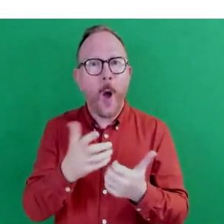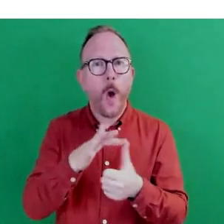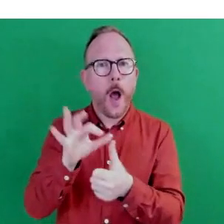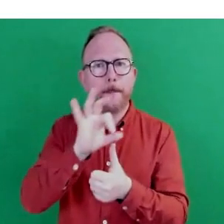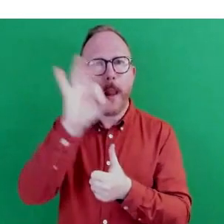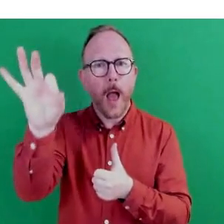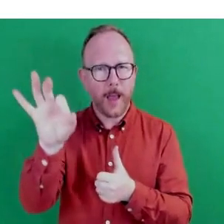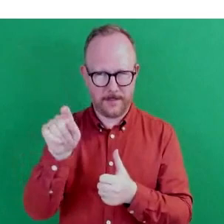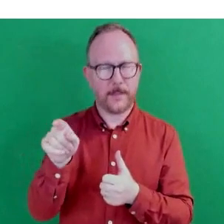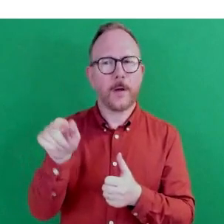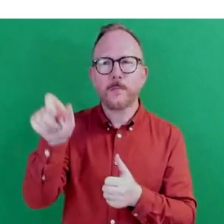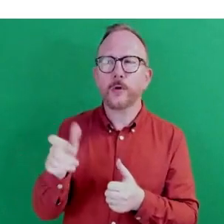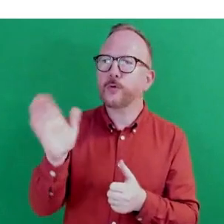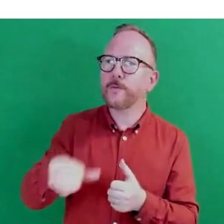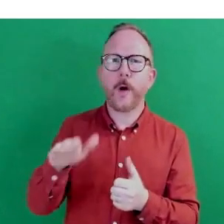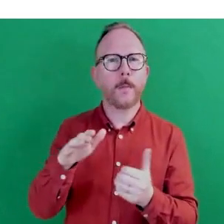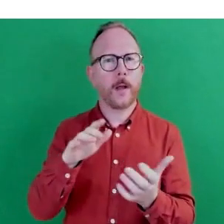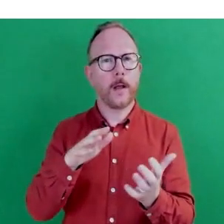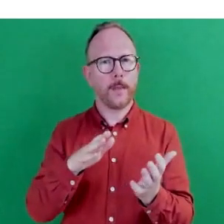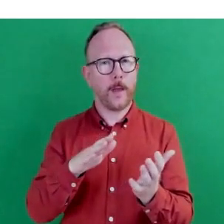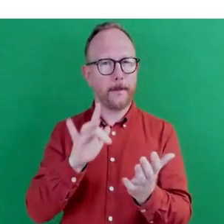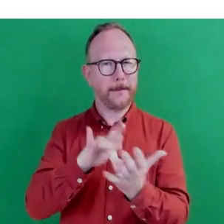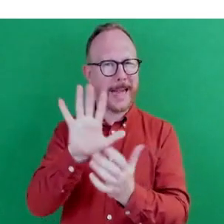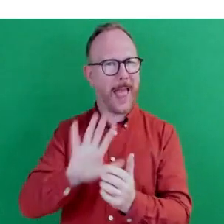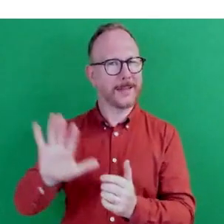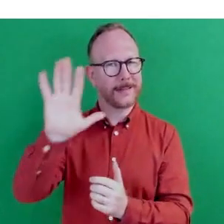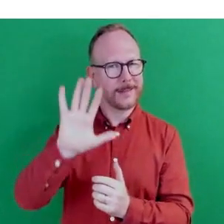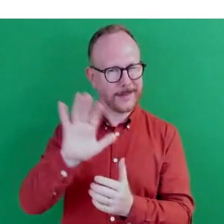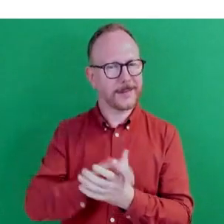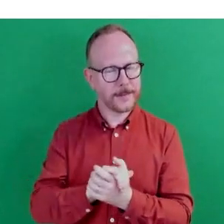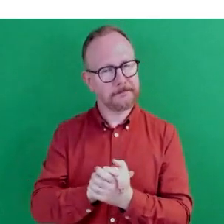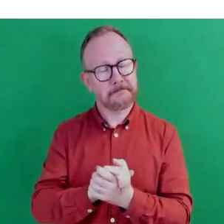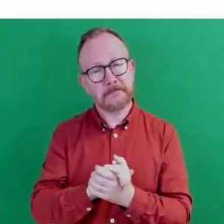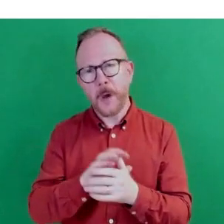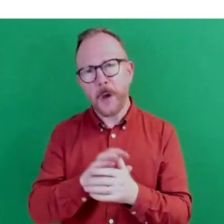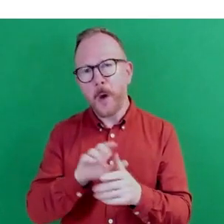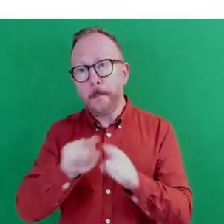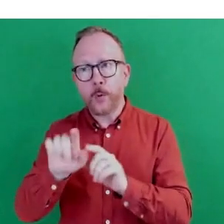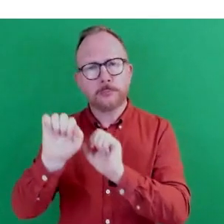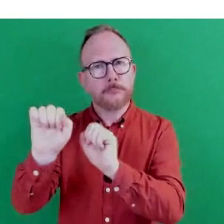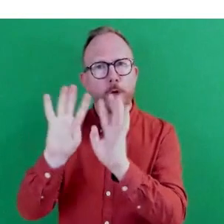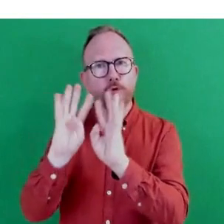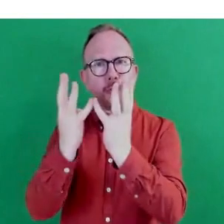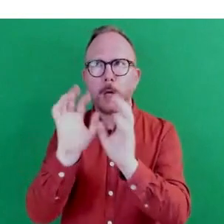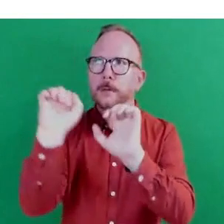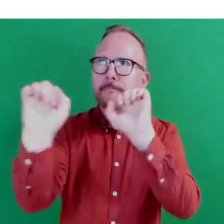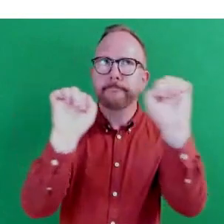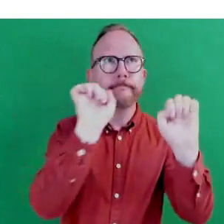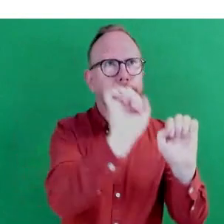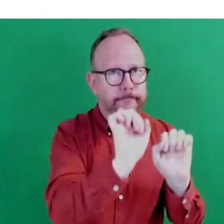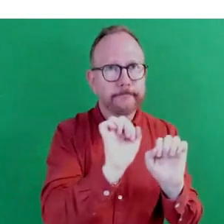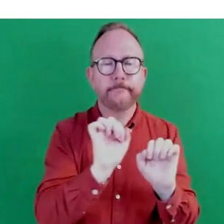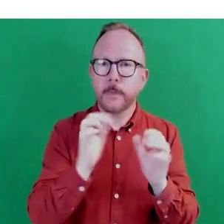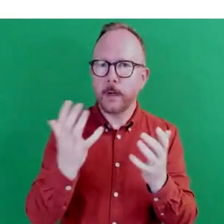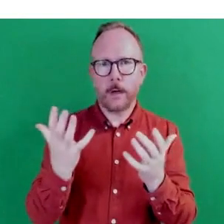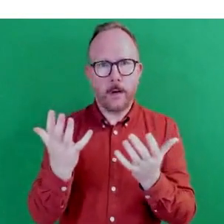Midlands. Usually these roles are recruited into by trusts, although the training is provided either by universities or in Oxford Health's